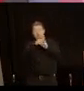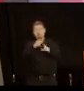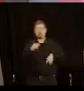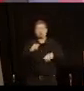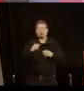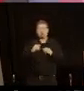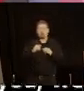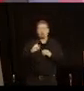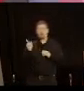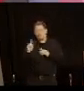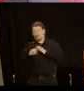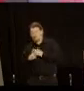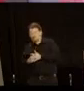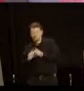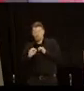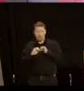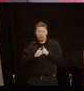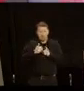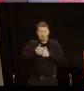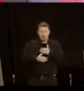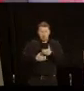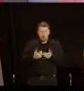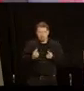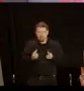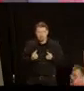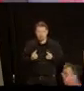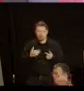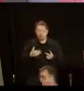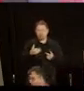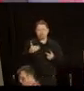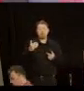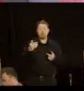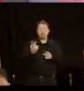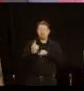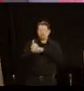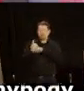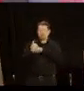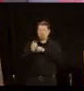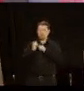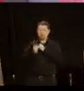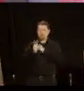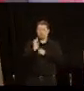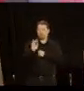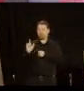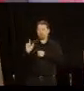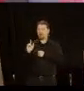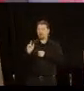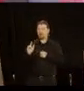start, how to go. And then last year, we also passed a bill that